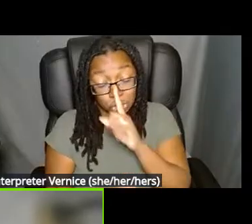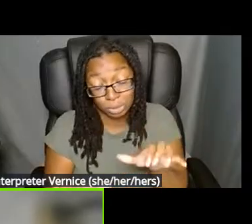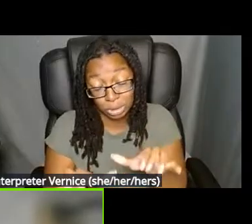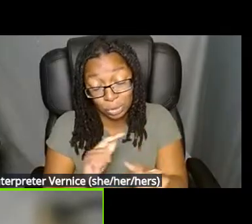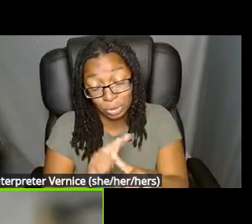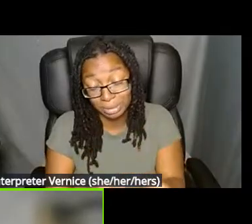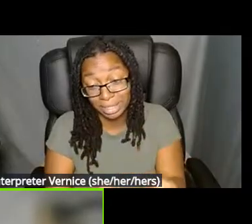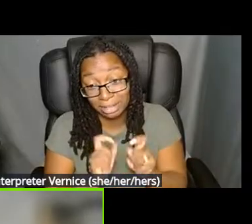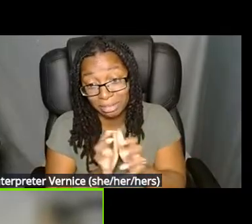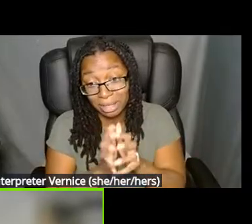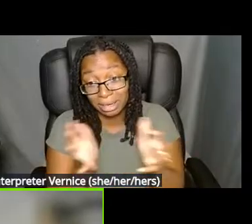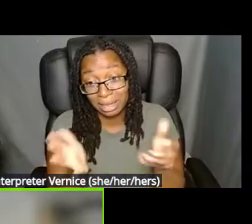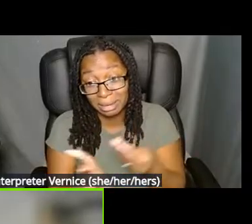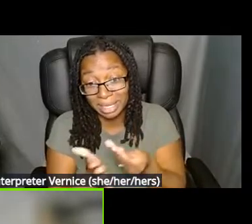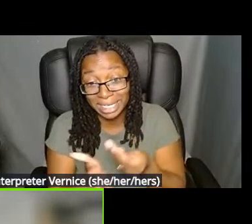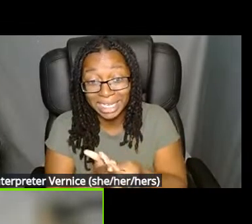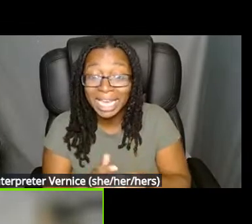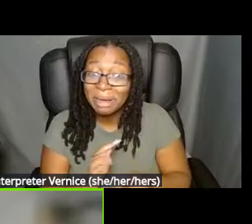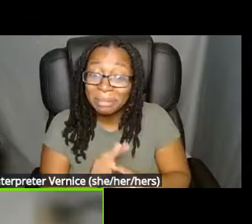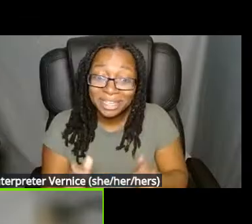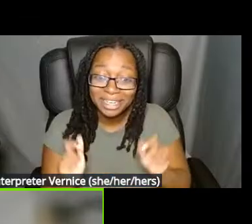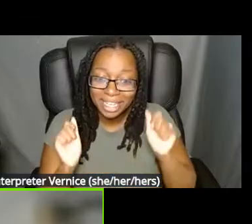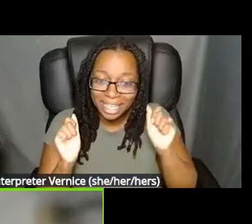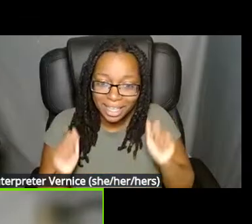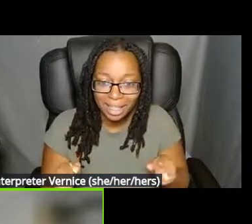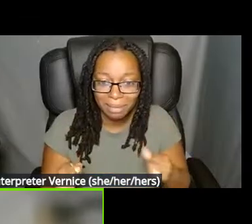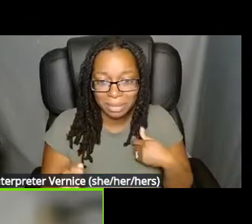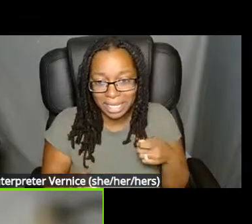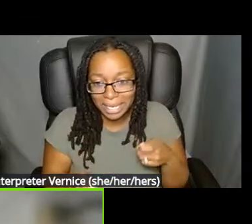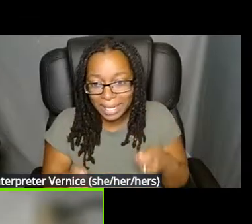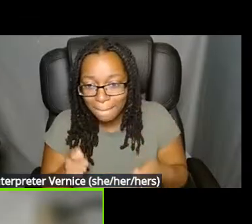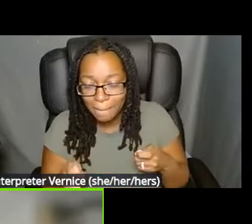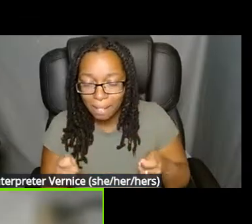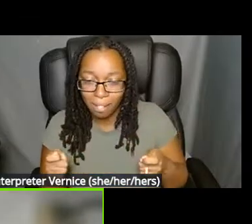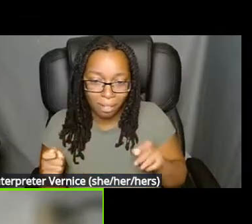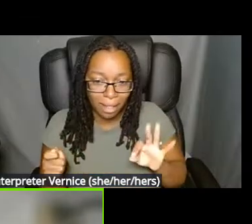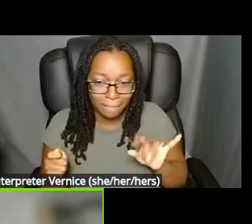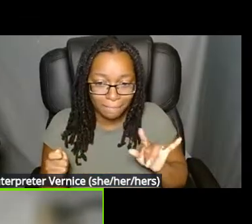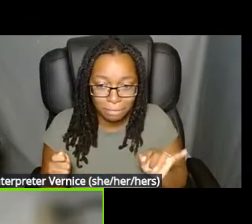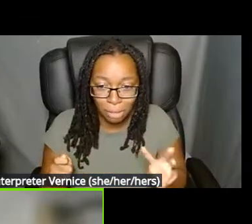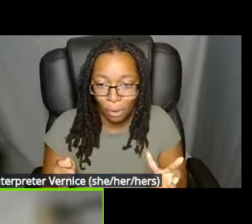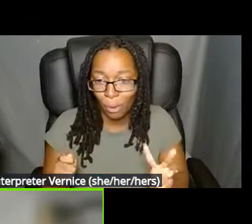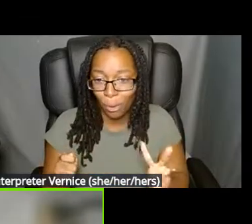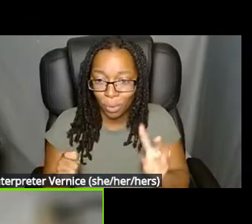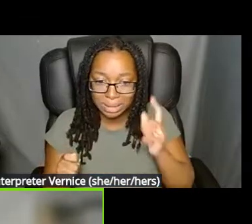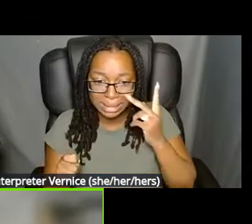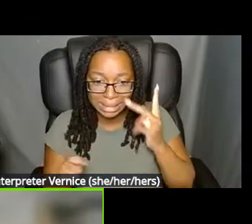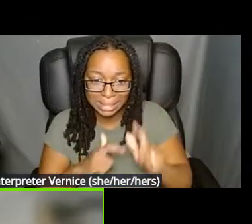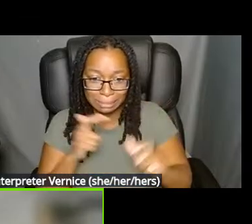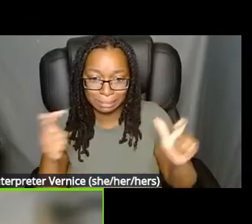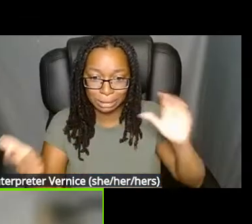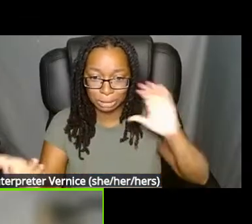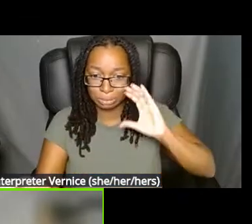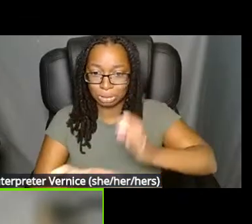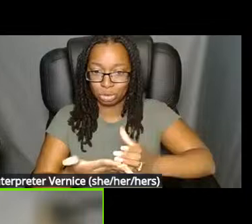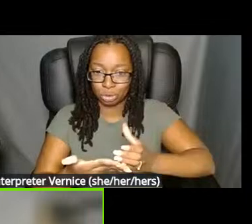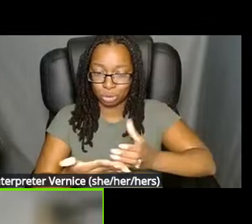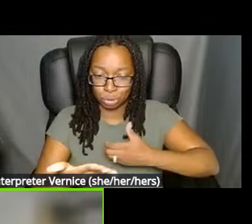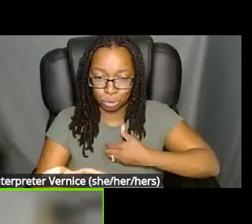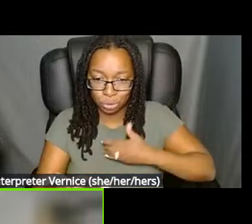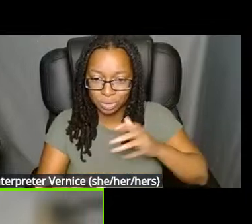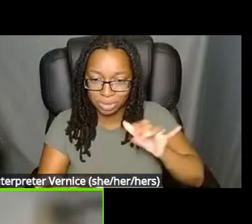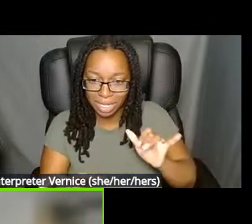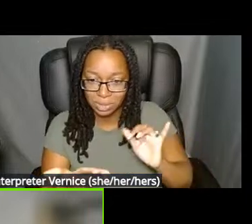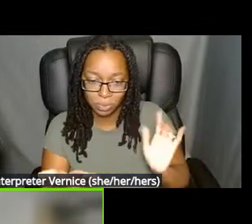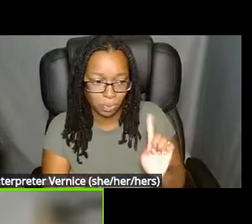in and out is really, really important. And that adaptability that Douglas has just mentioned is really, really important. Because honestly, the position I'm in